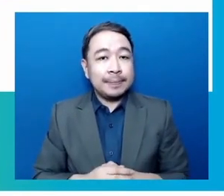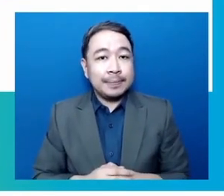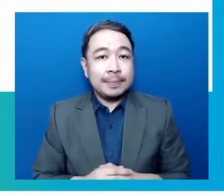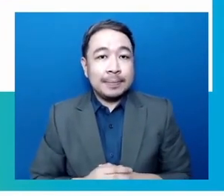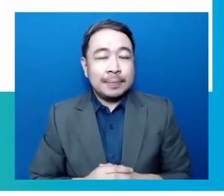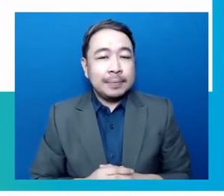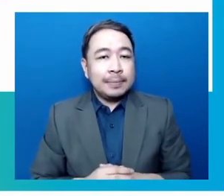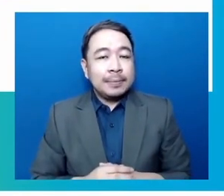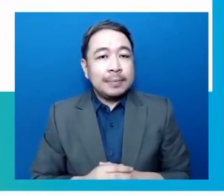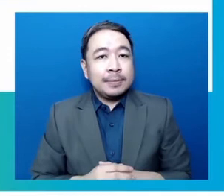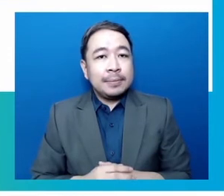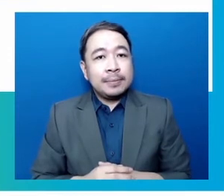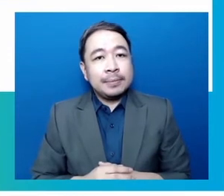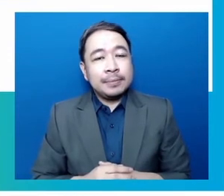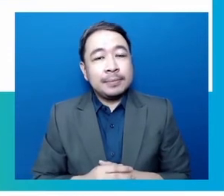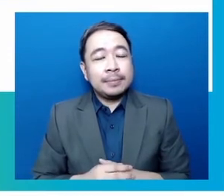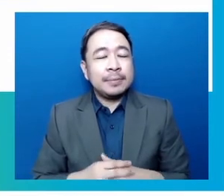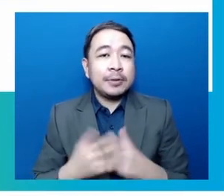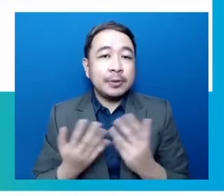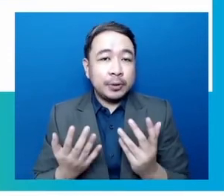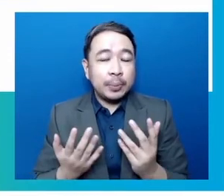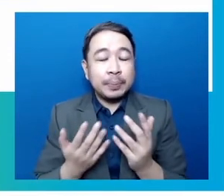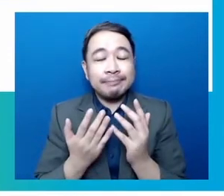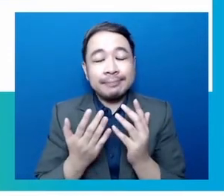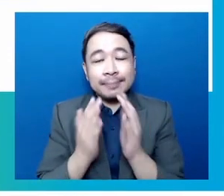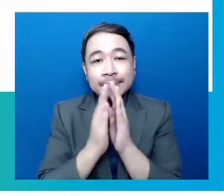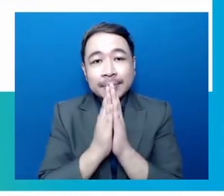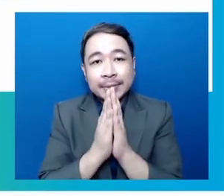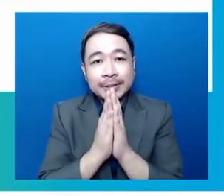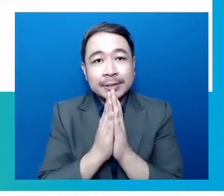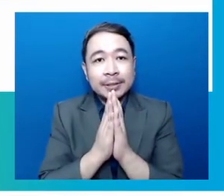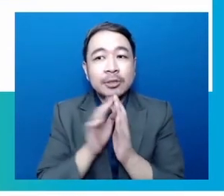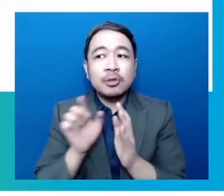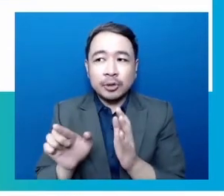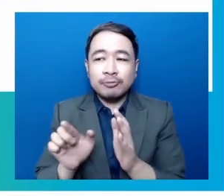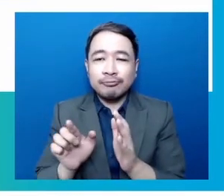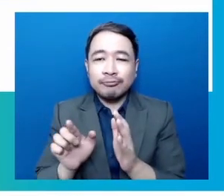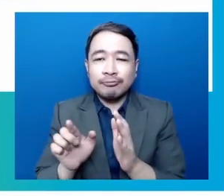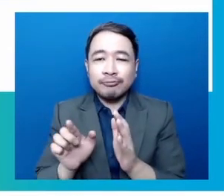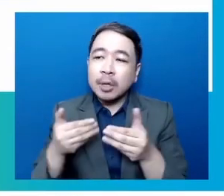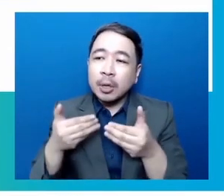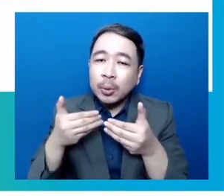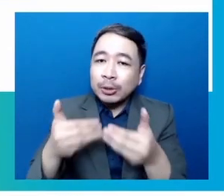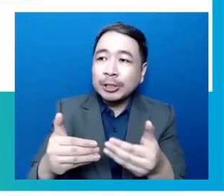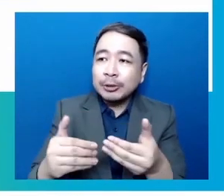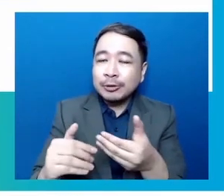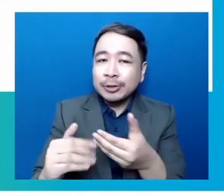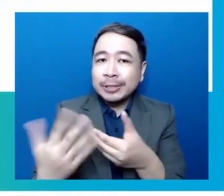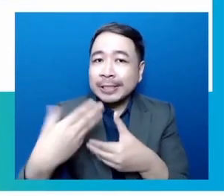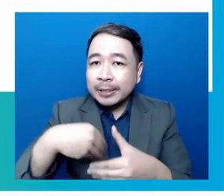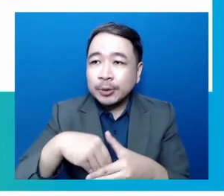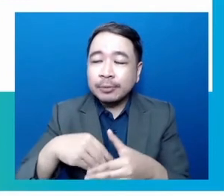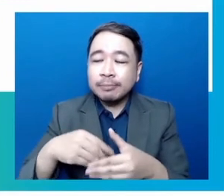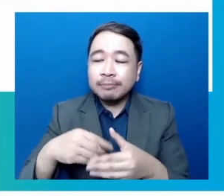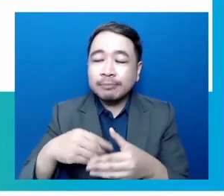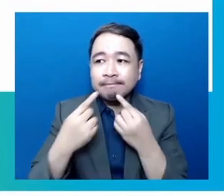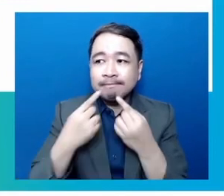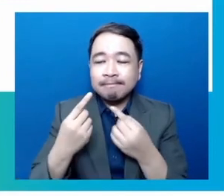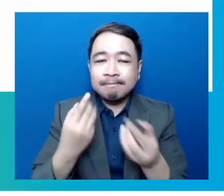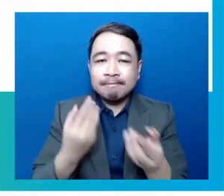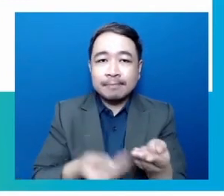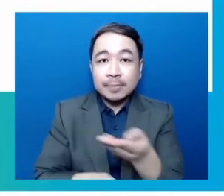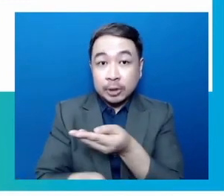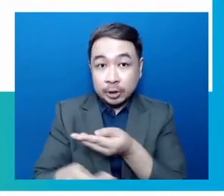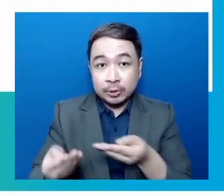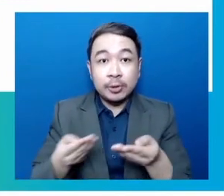please also remain engaged in the continuing discussion about our safeguards review, because just